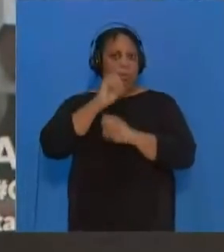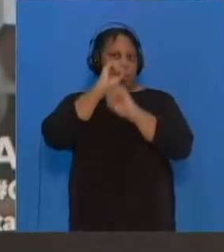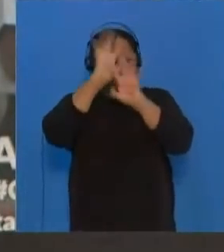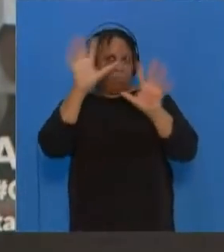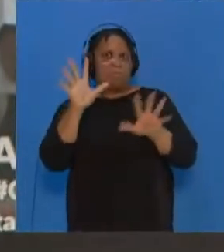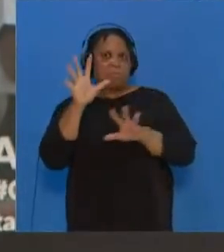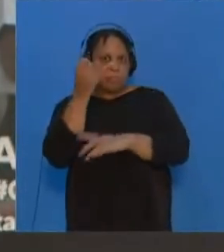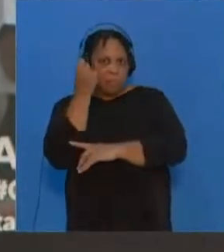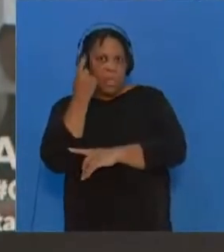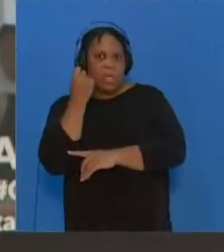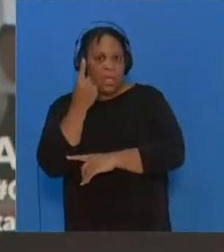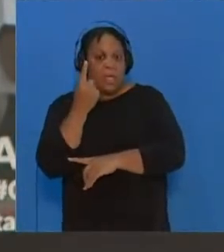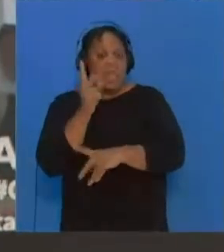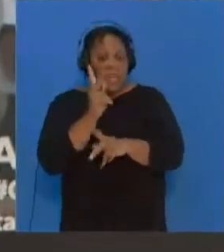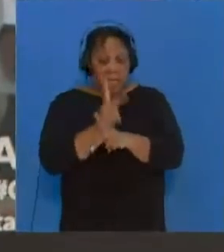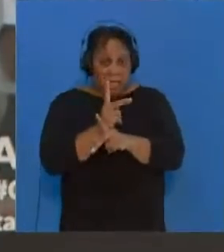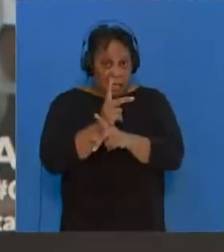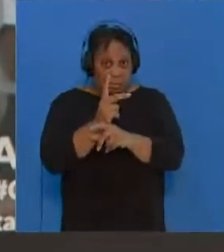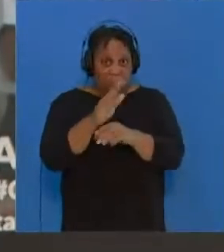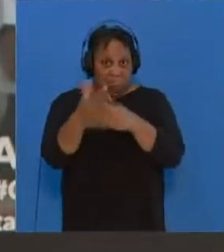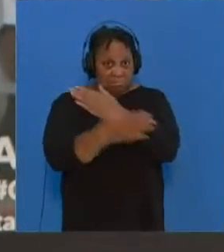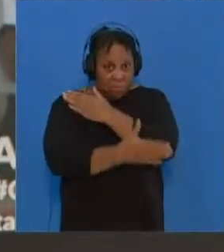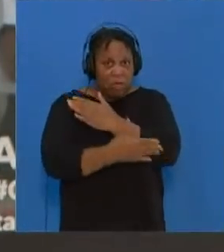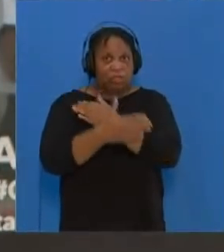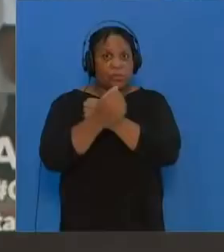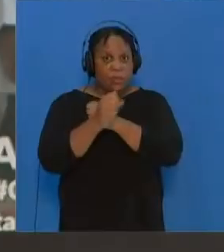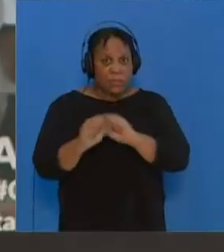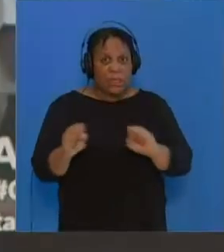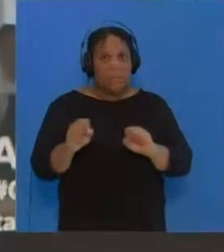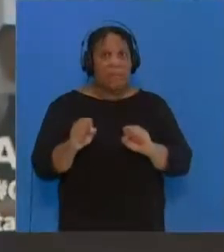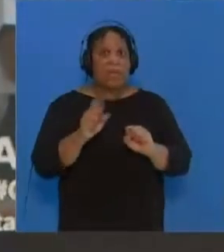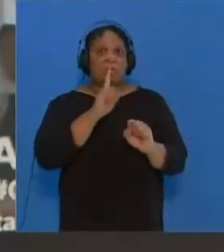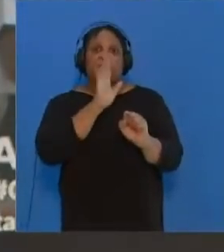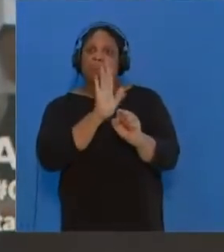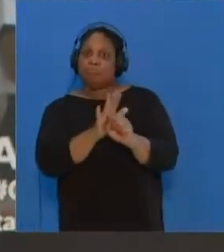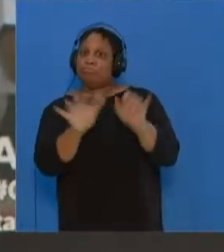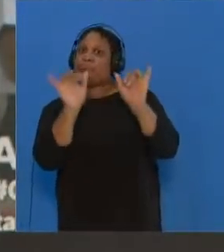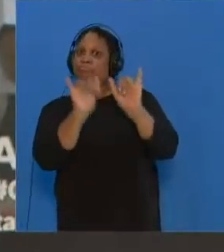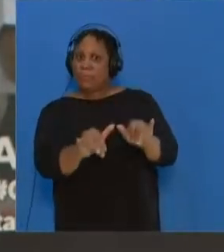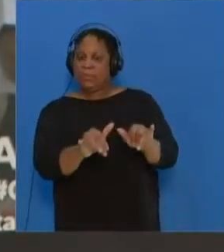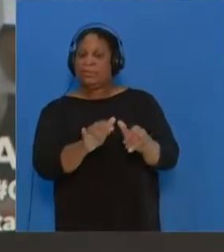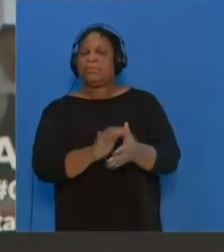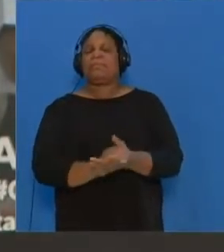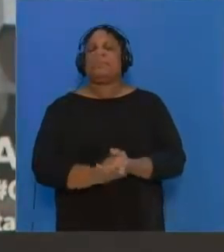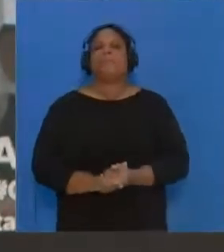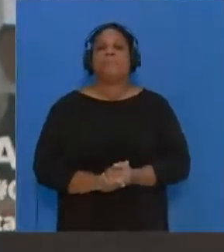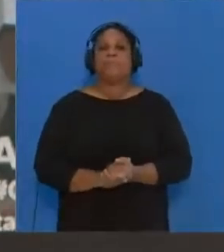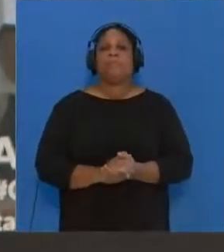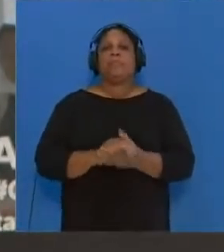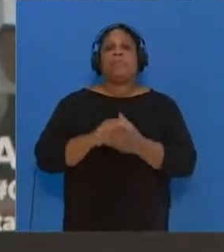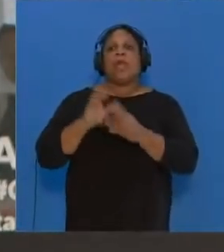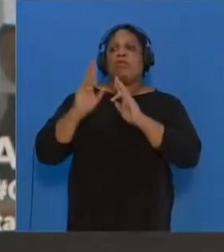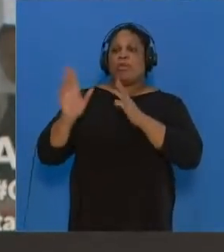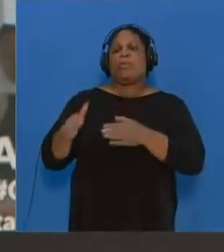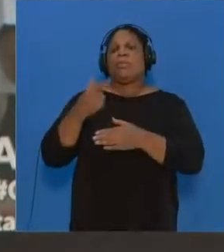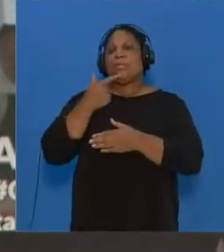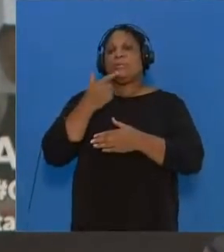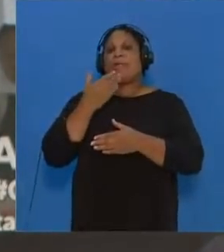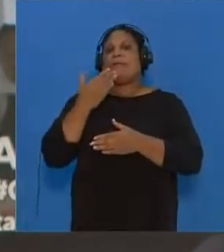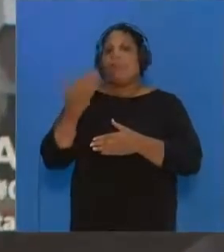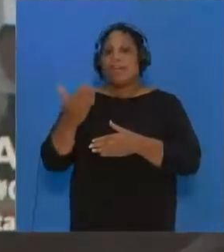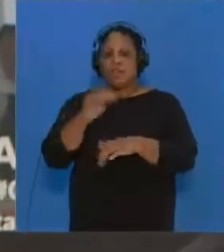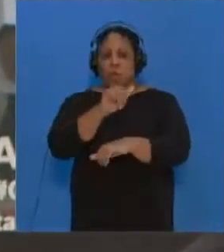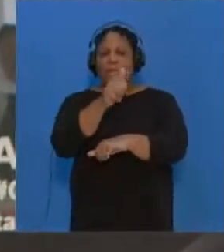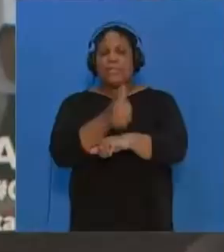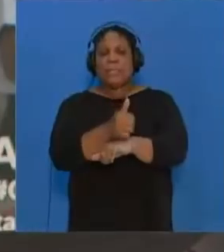to make sure that we keep our country safe, and we're going to make sure that we hold to it. Thank you. Also in Antigua and Barbuda,